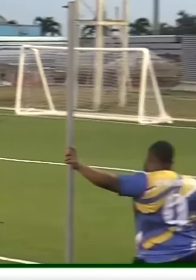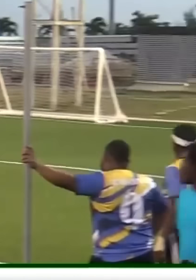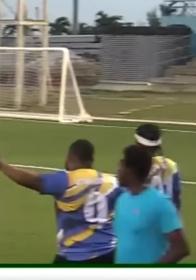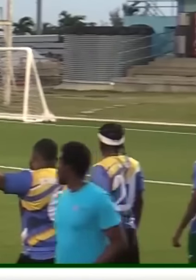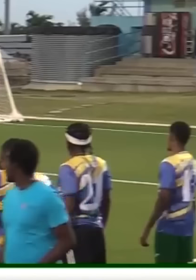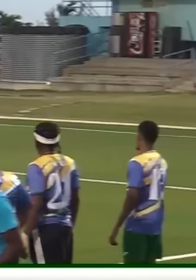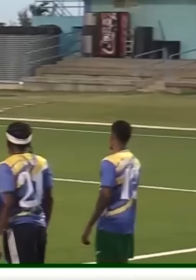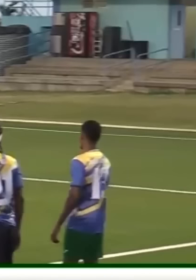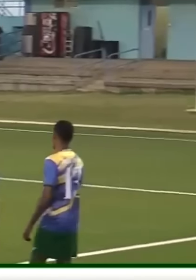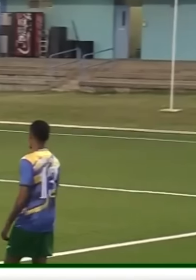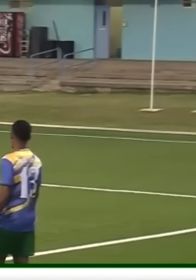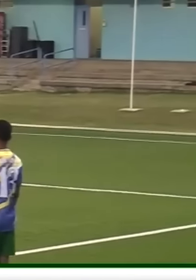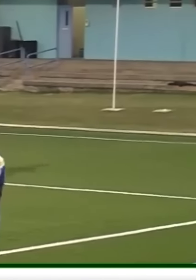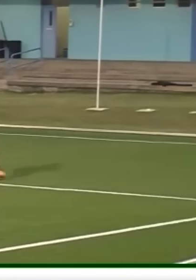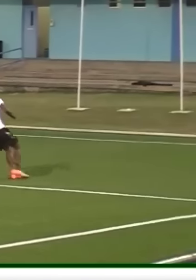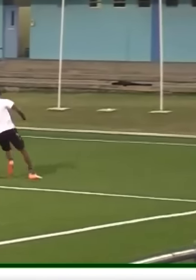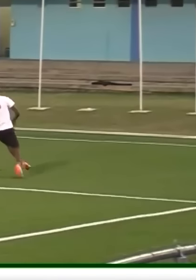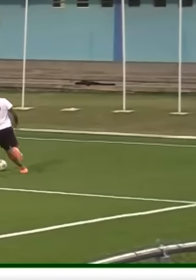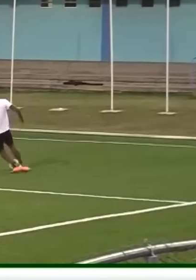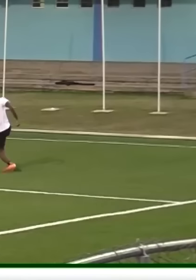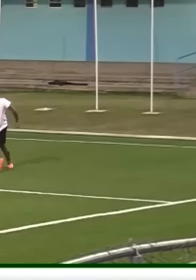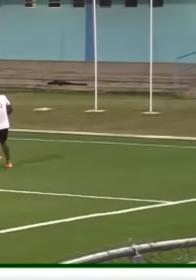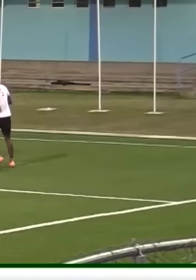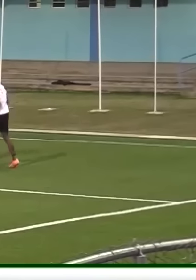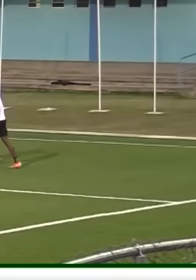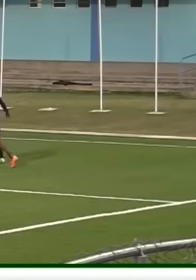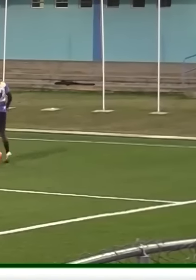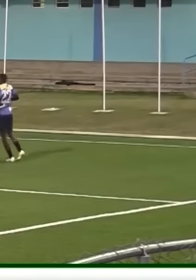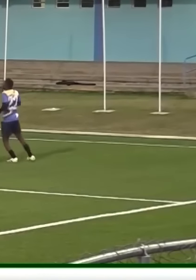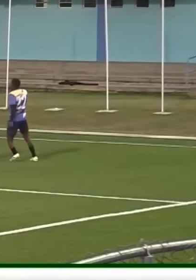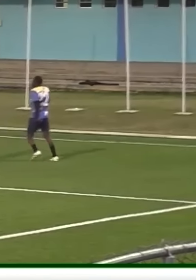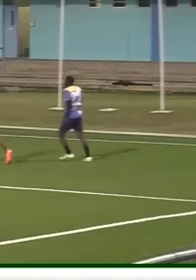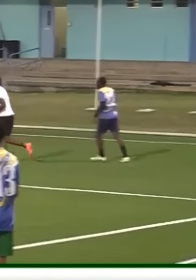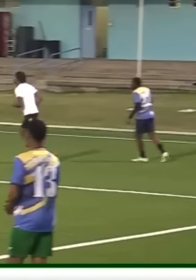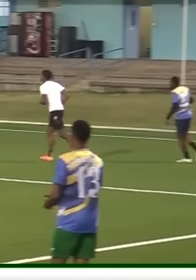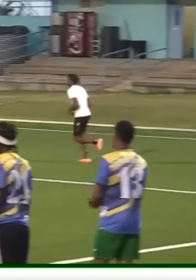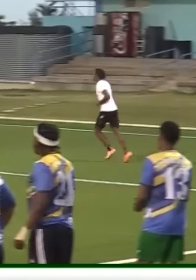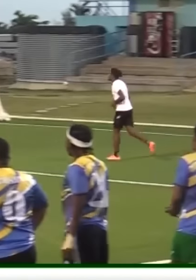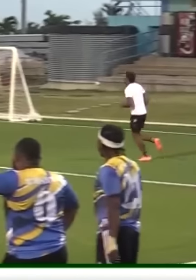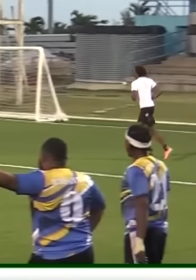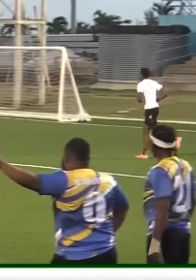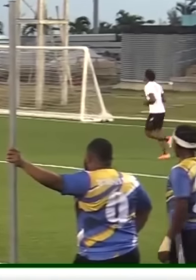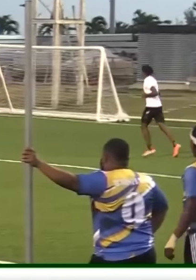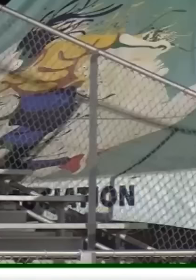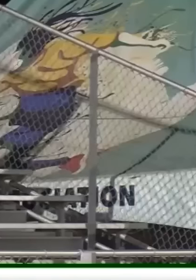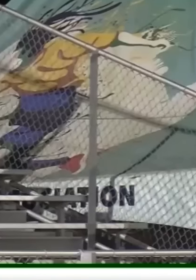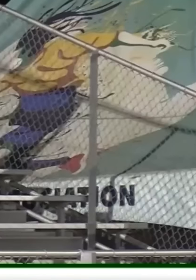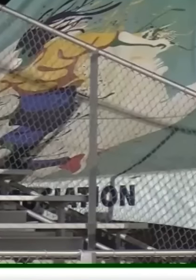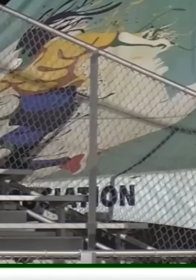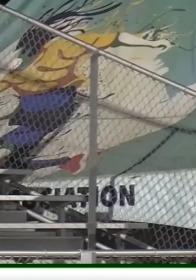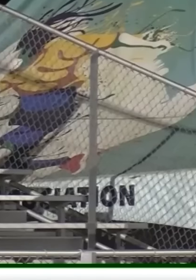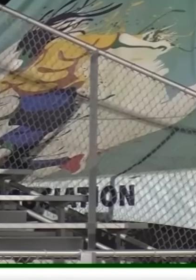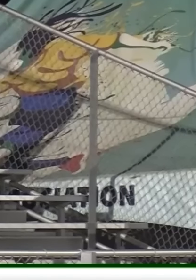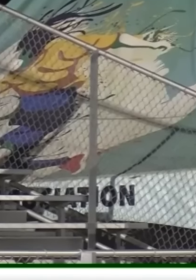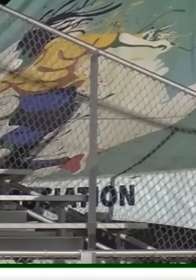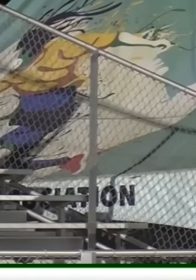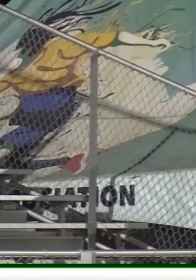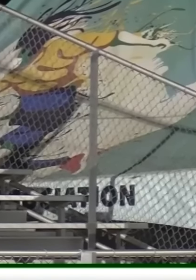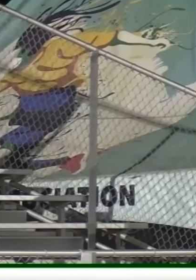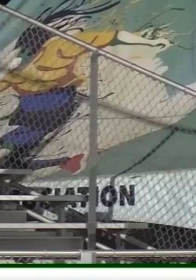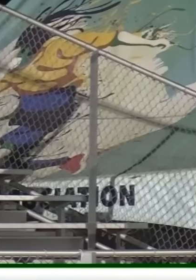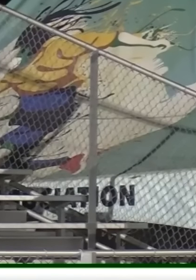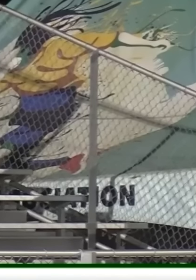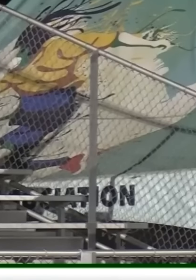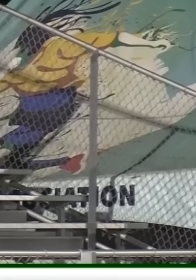Limited in one matchup, and Goddard's Catering Group up against TMR Sales and Services Limited in the other. In its 3rd year with